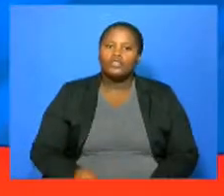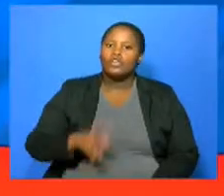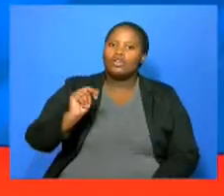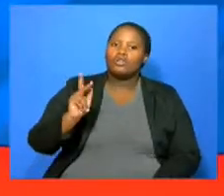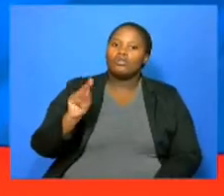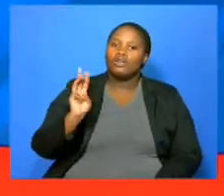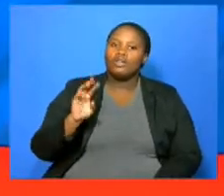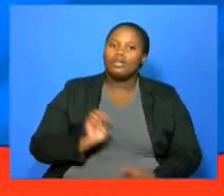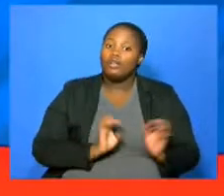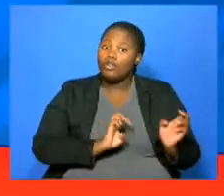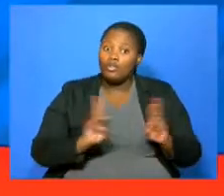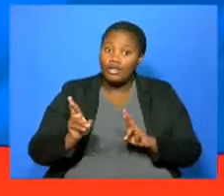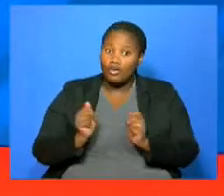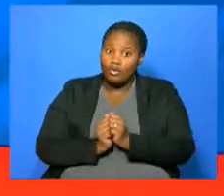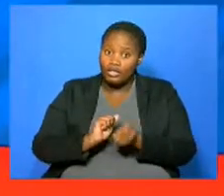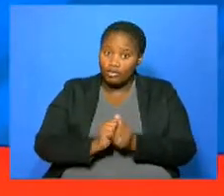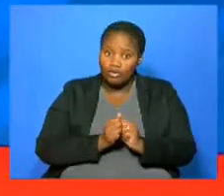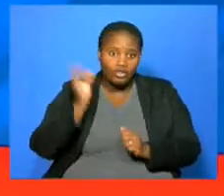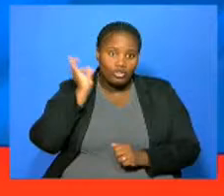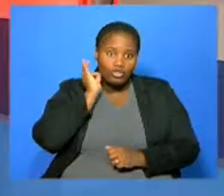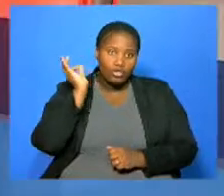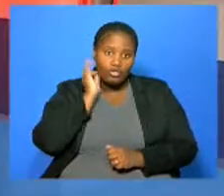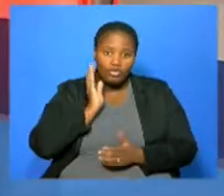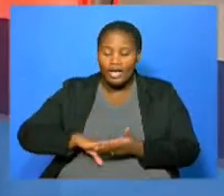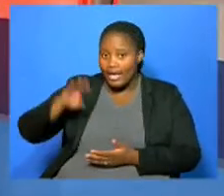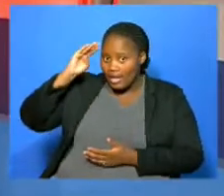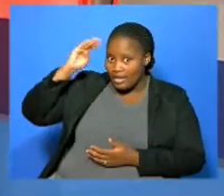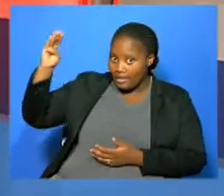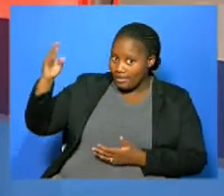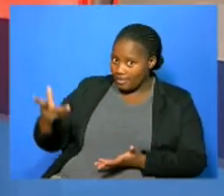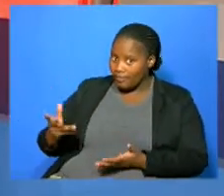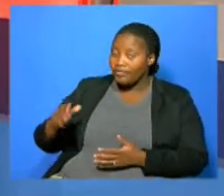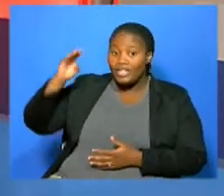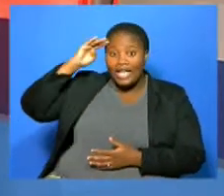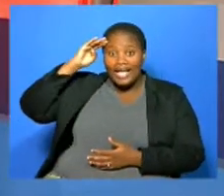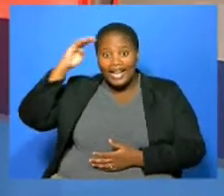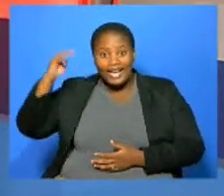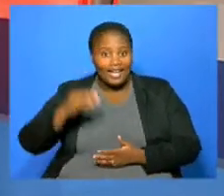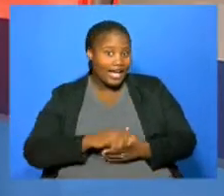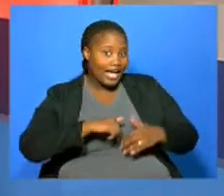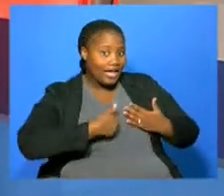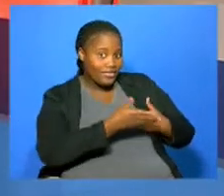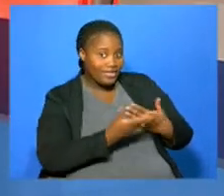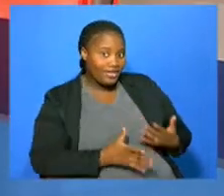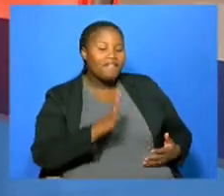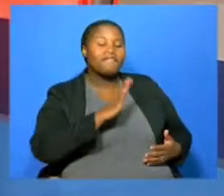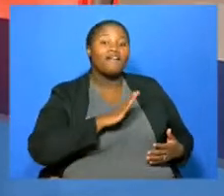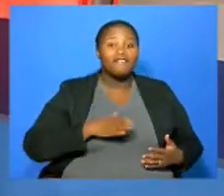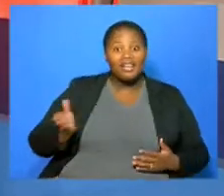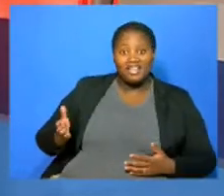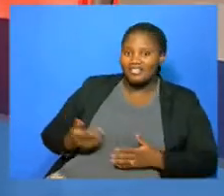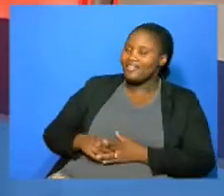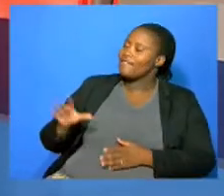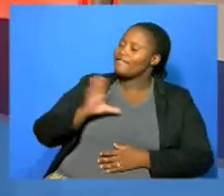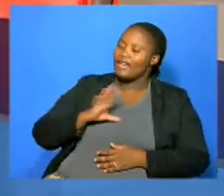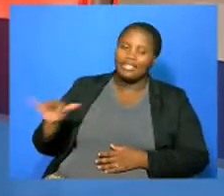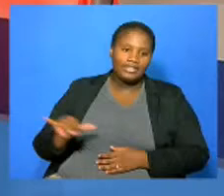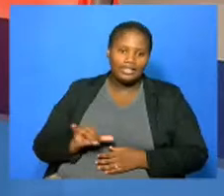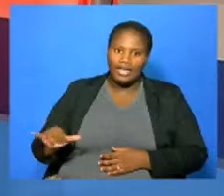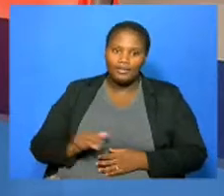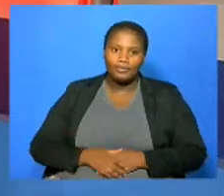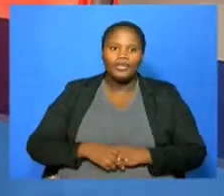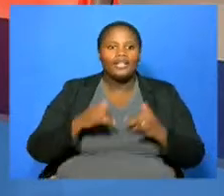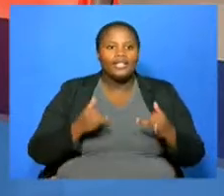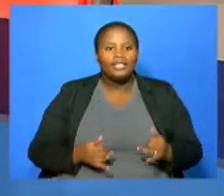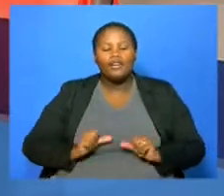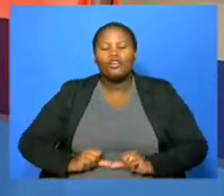Khosogongwe is standing by to give us the latest in sports. Khosogong? Good evening, Khomsa. How are you? I'm well, ma'am. How are you? Oh, I'm all good.